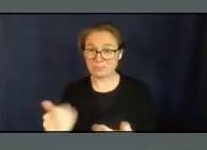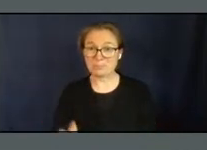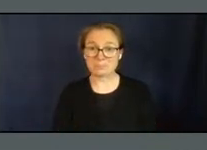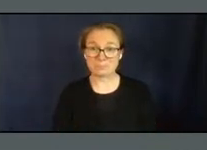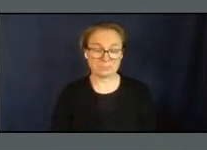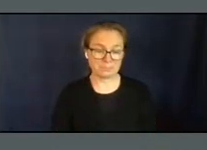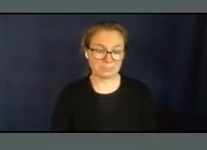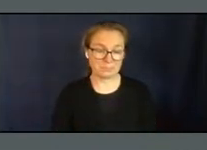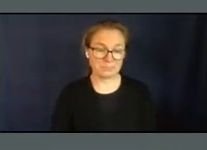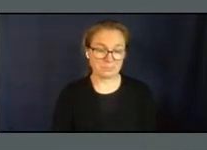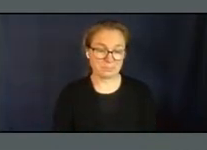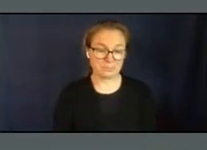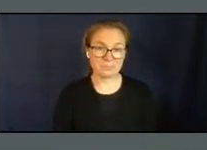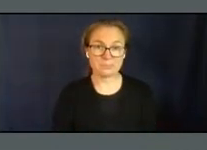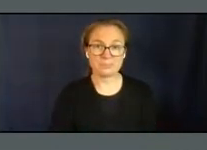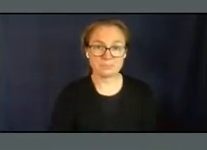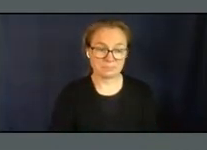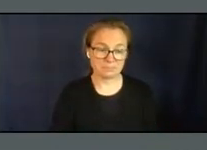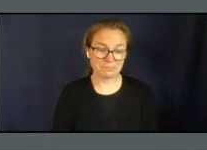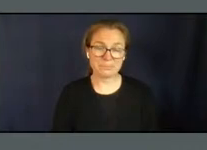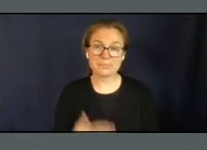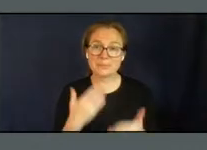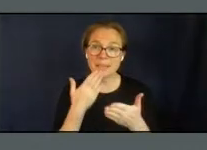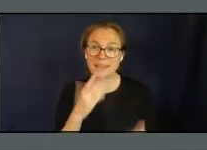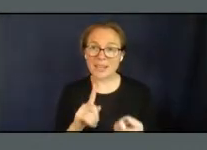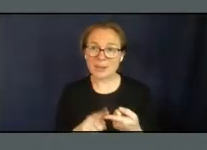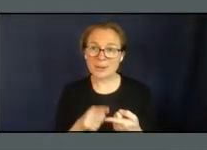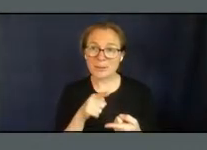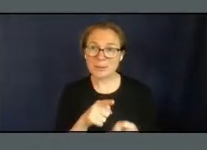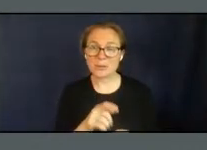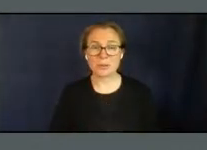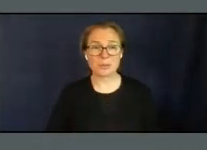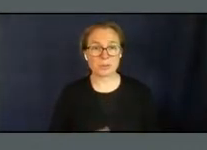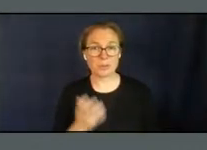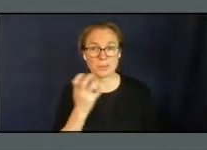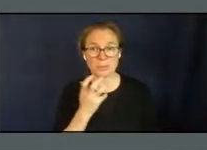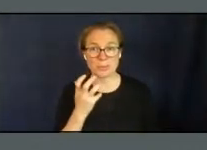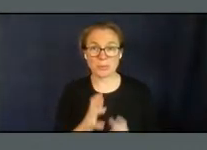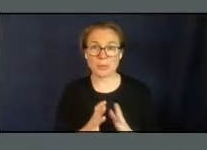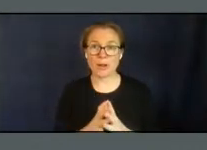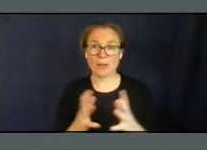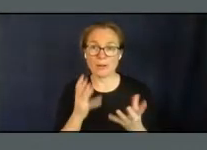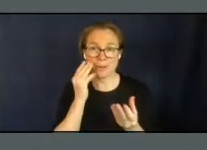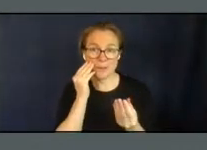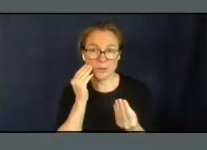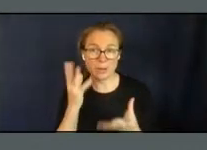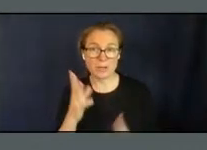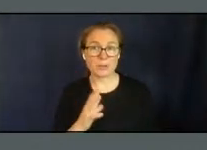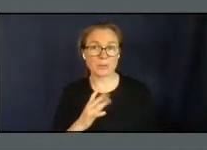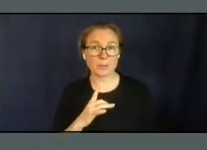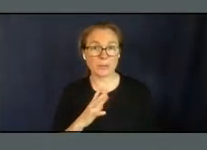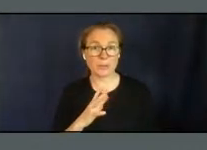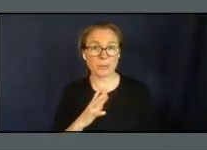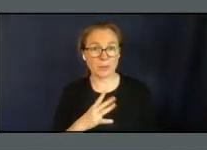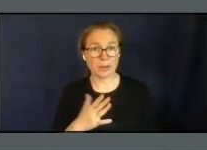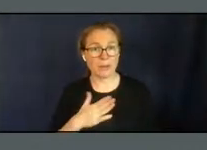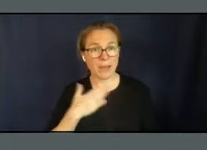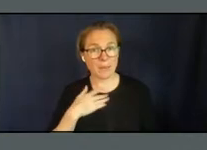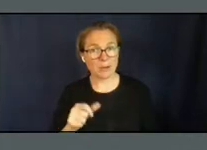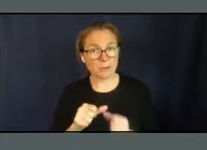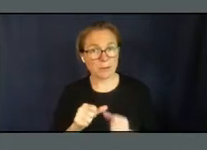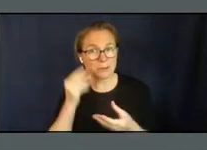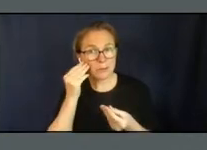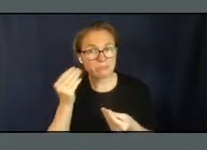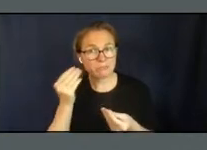Thank you, Dr. DeVivier. That's there's a lot in it, and I'm glad that we continue to get updates from you. It continues to grow